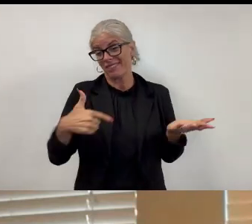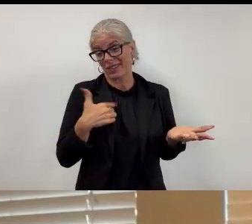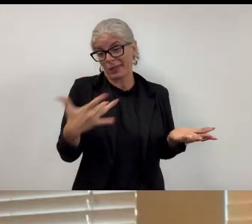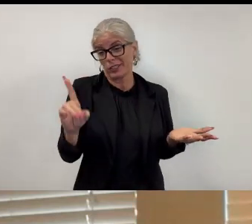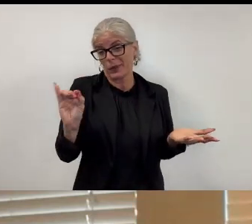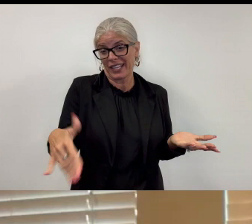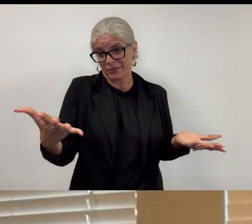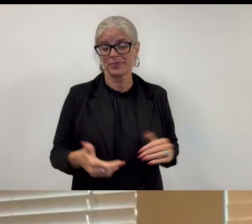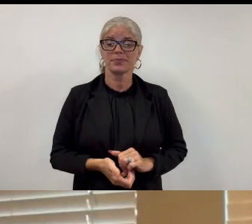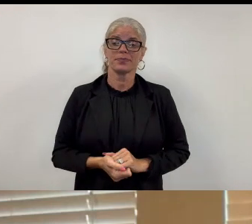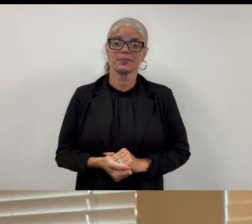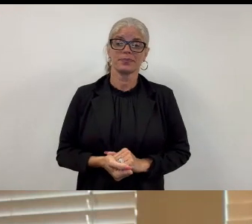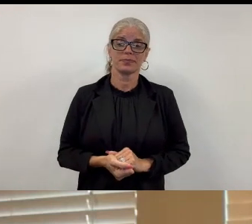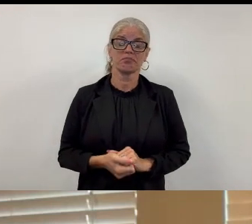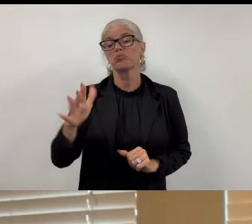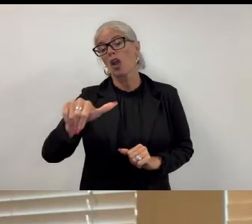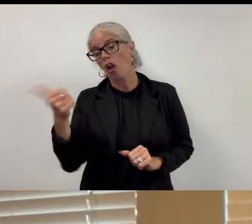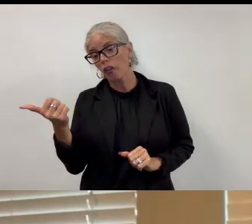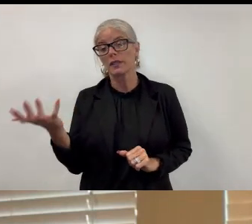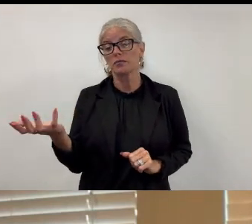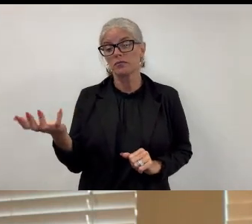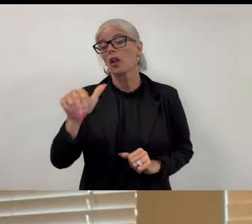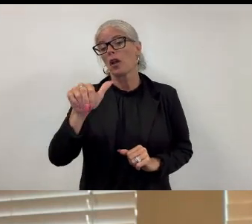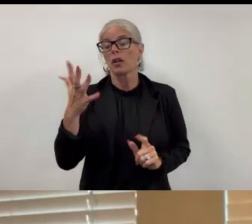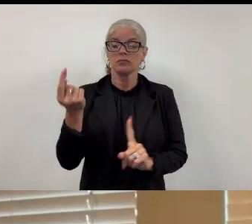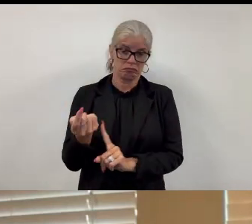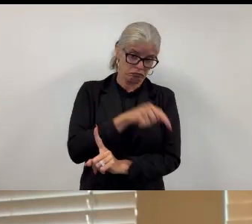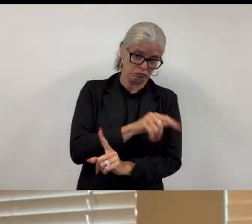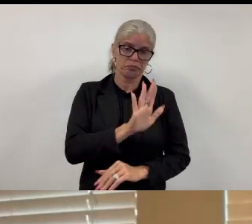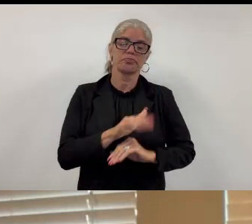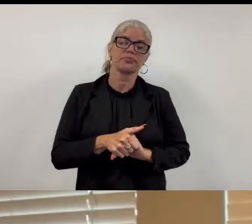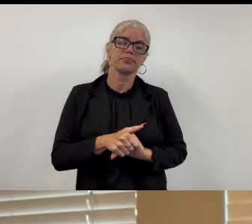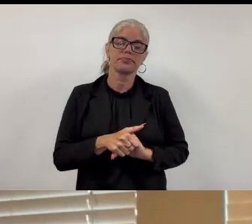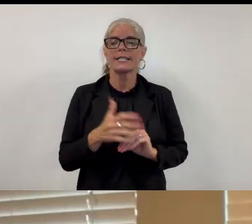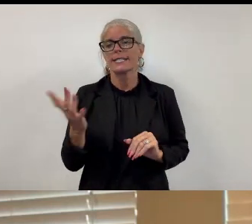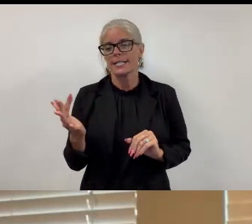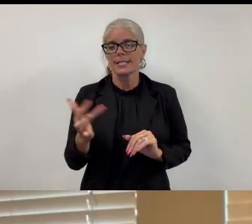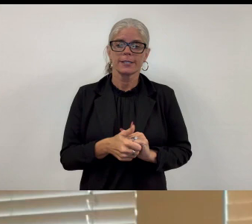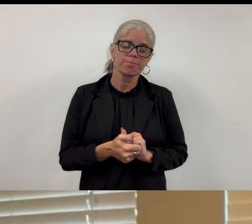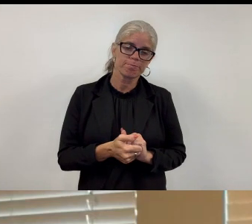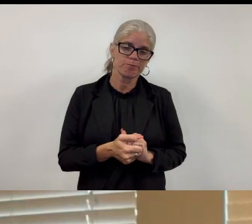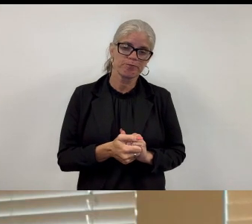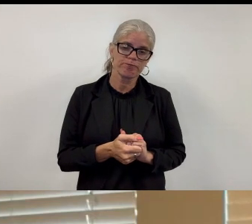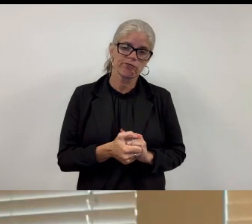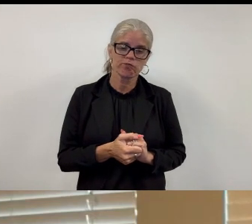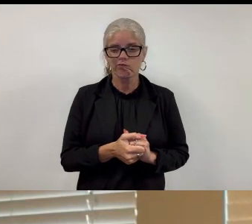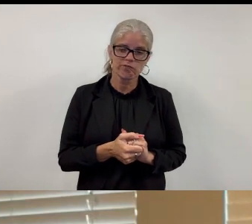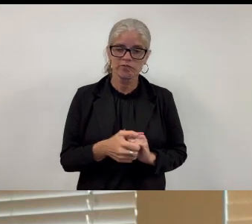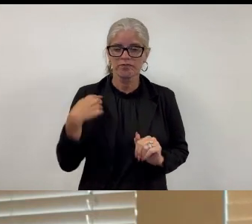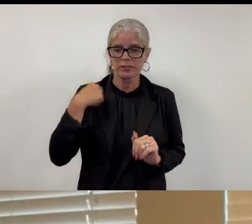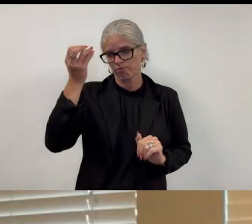of how I deal with those situations. On the other hand, to really focus on